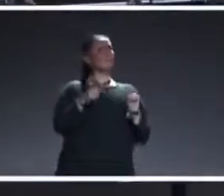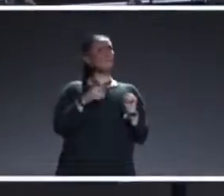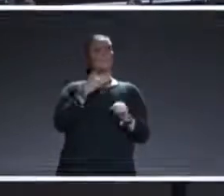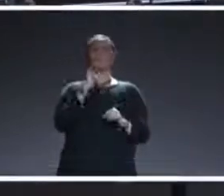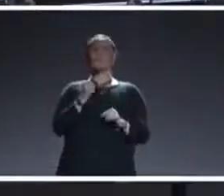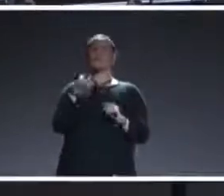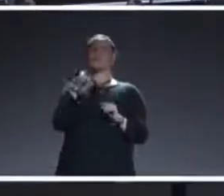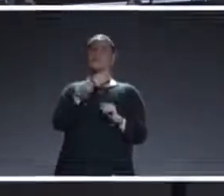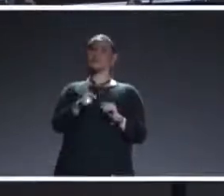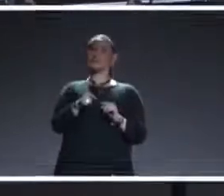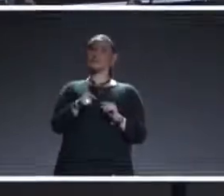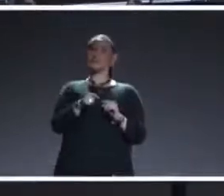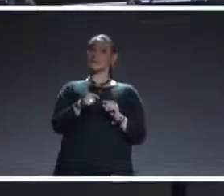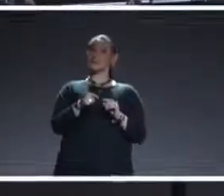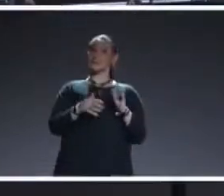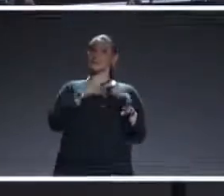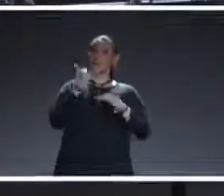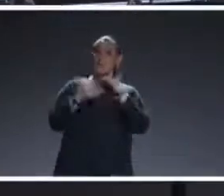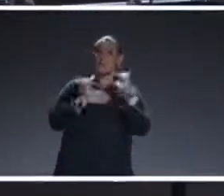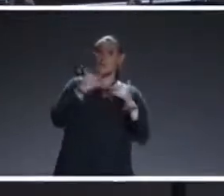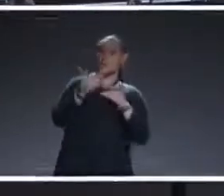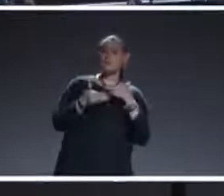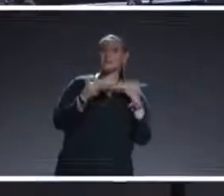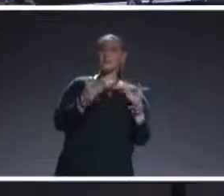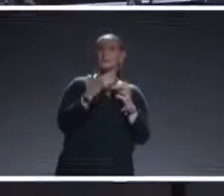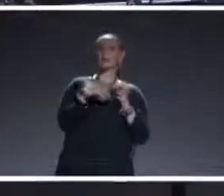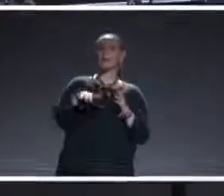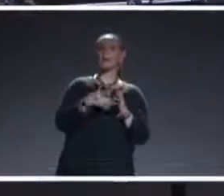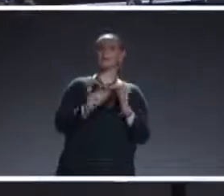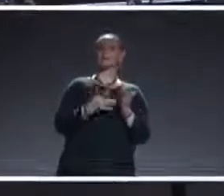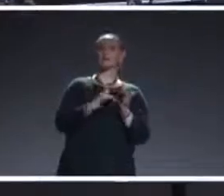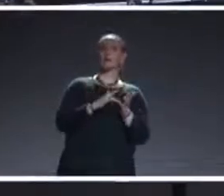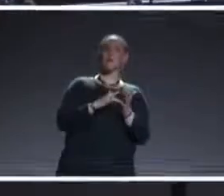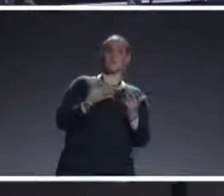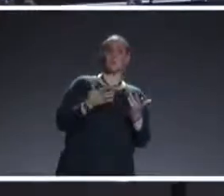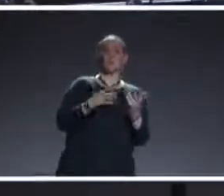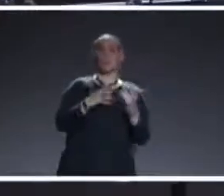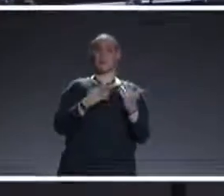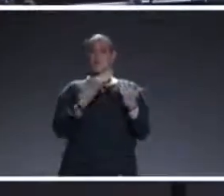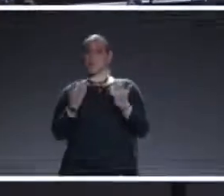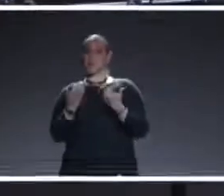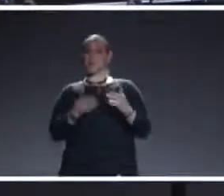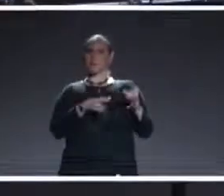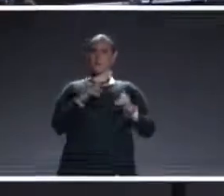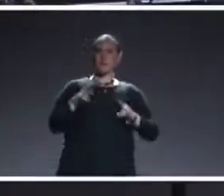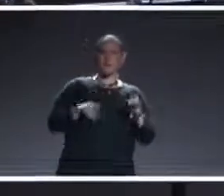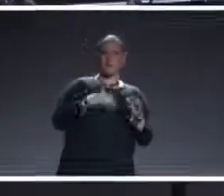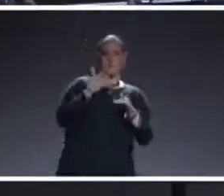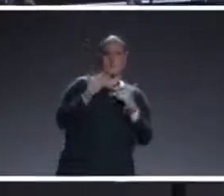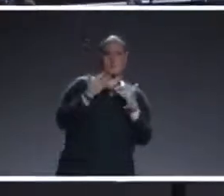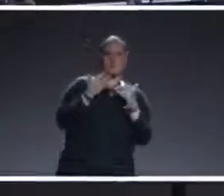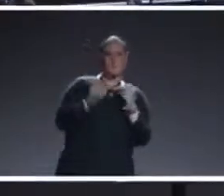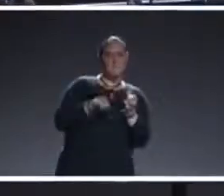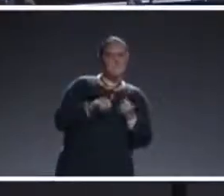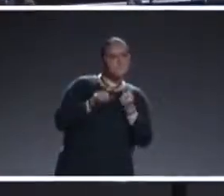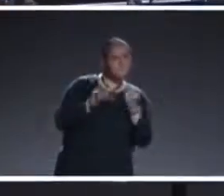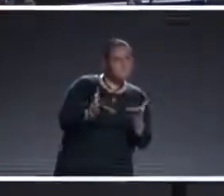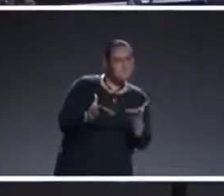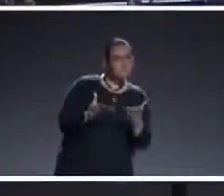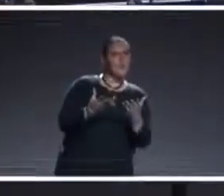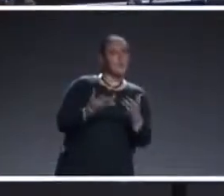a triptych for a reason. Like, many stories are just long and they split them up, but Matrix